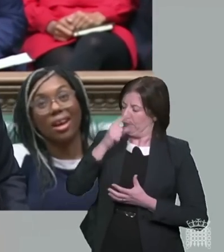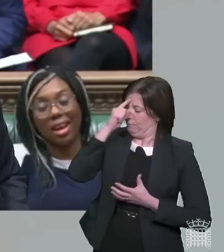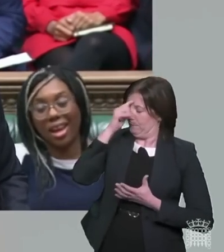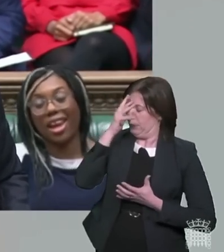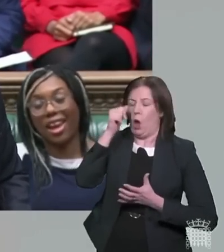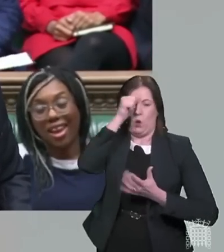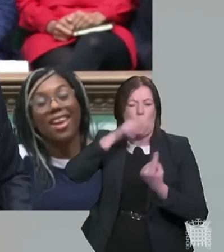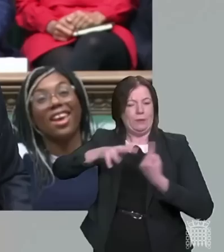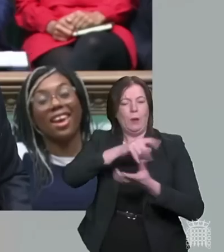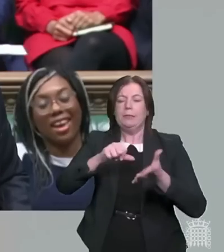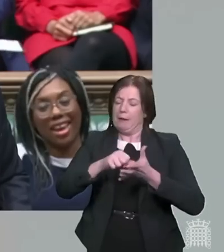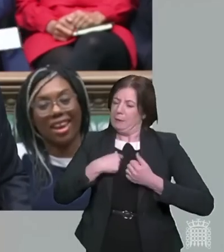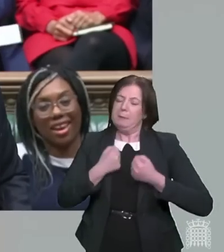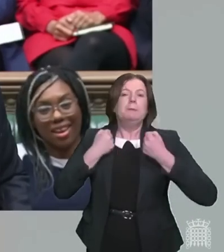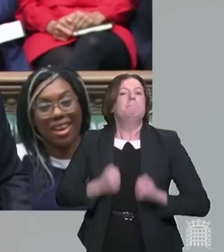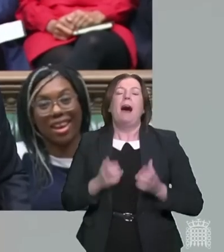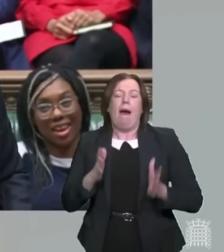difficult.